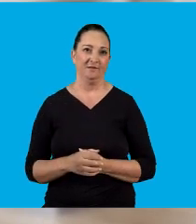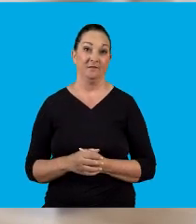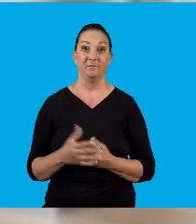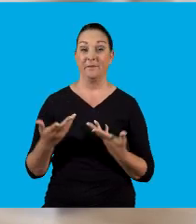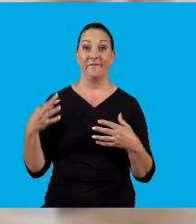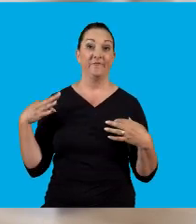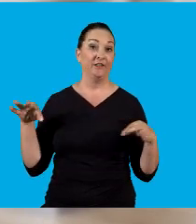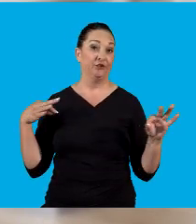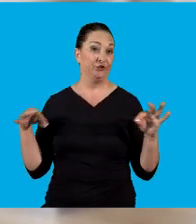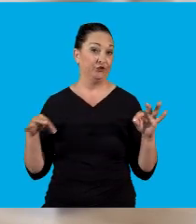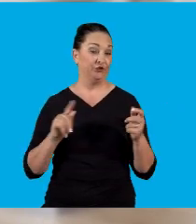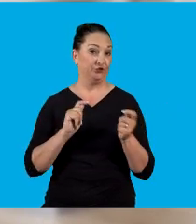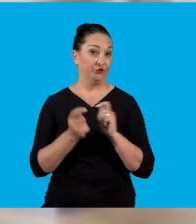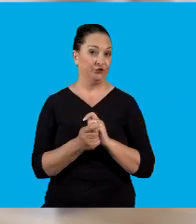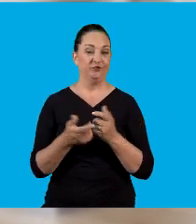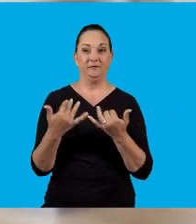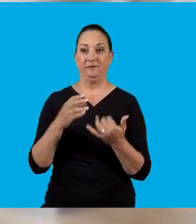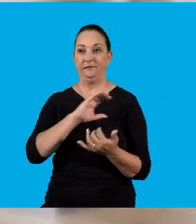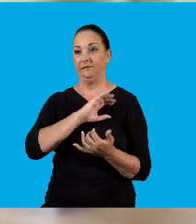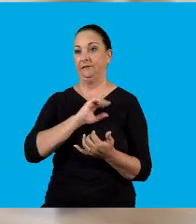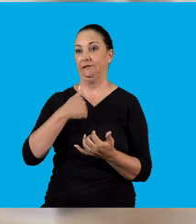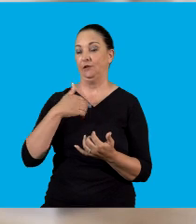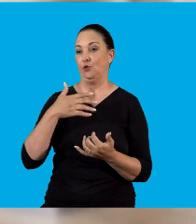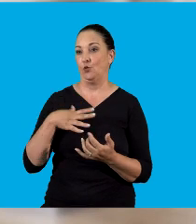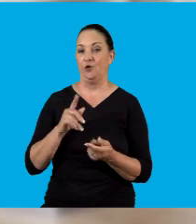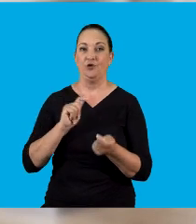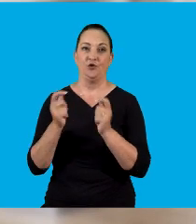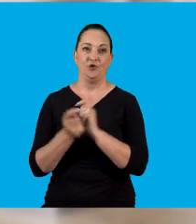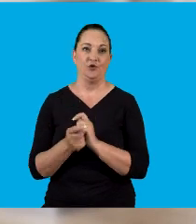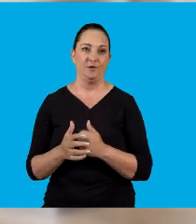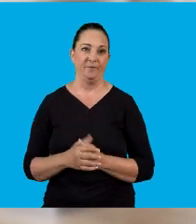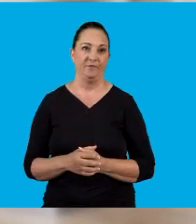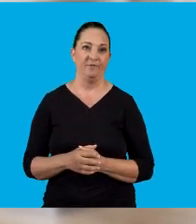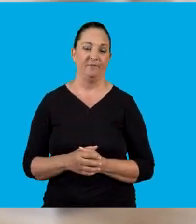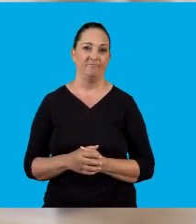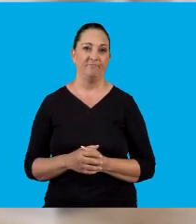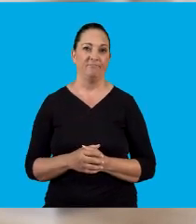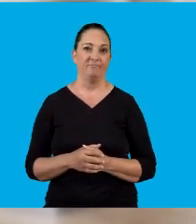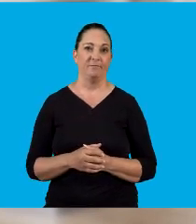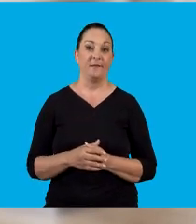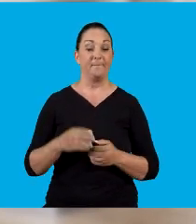fashion changes, obviously, some customers will want to change. They will no longer be interested in our products that we